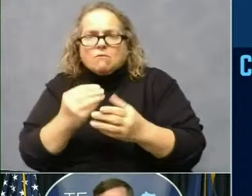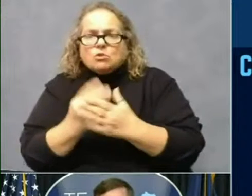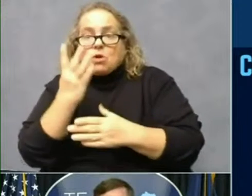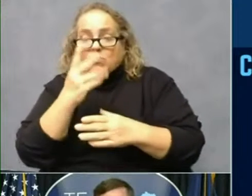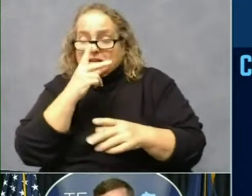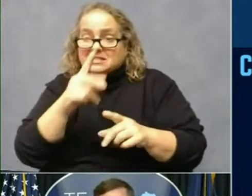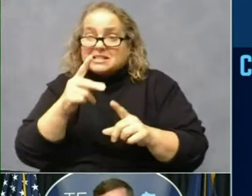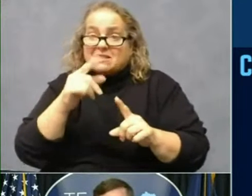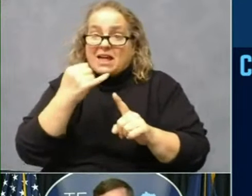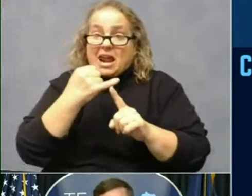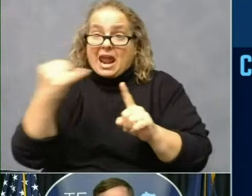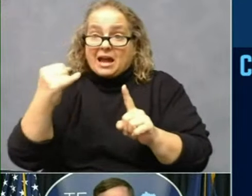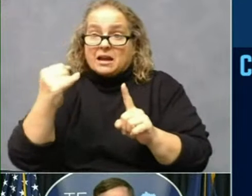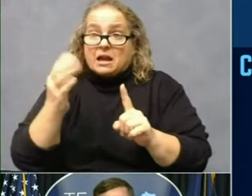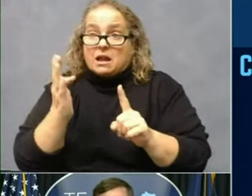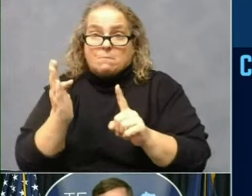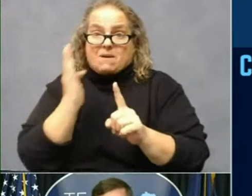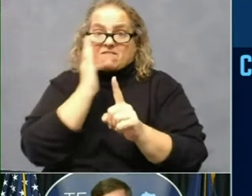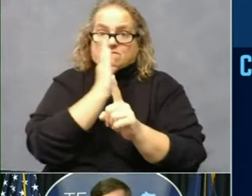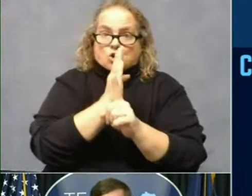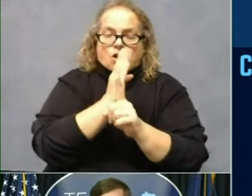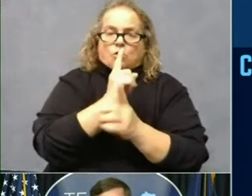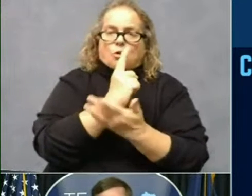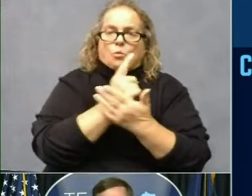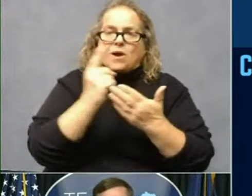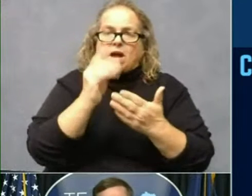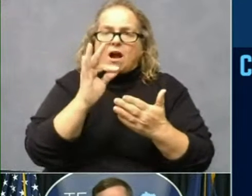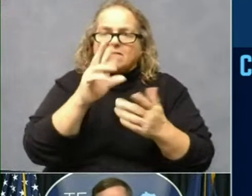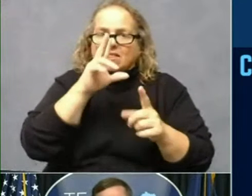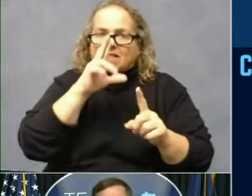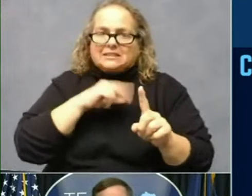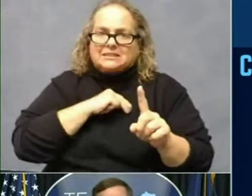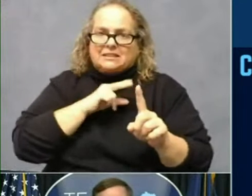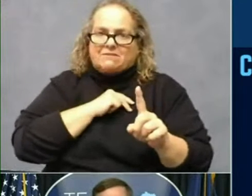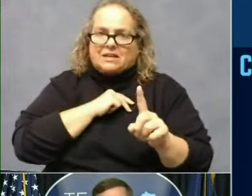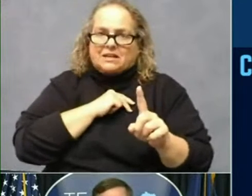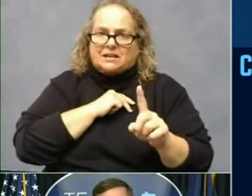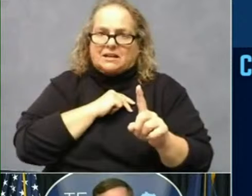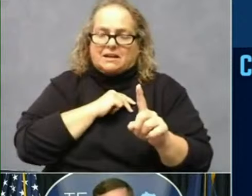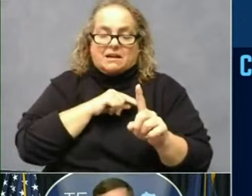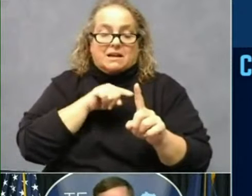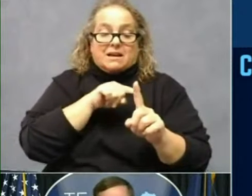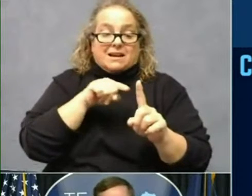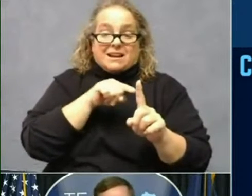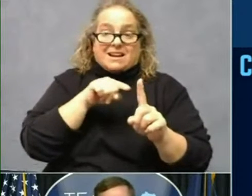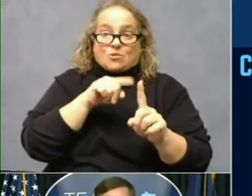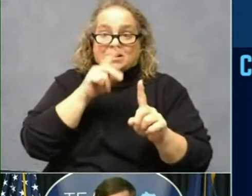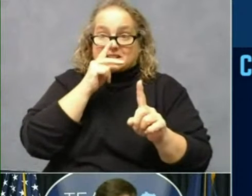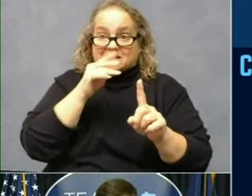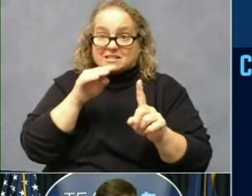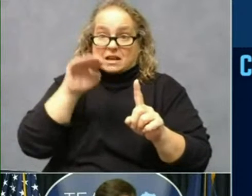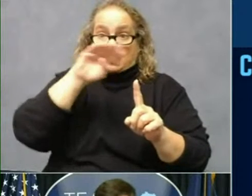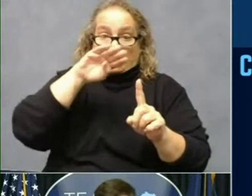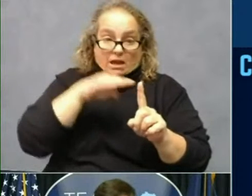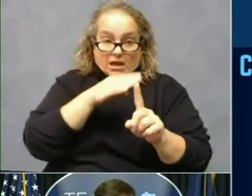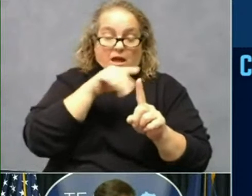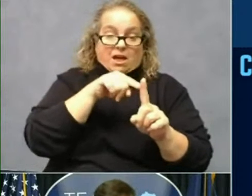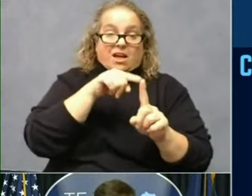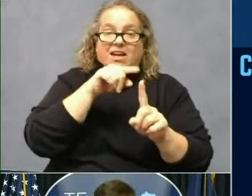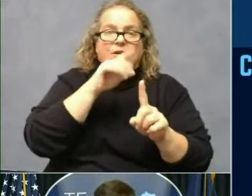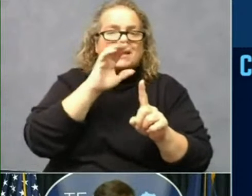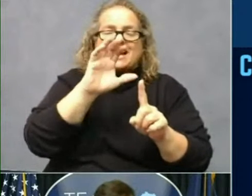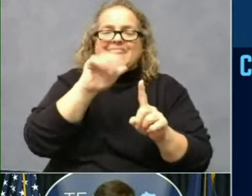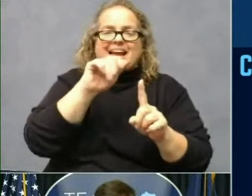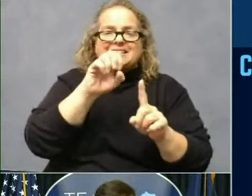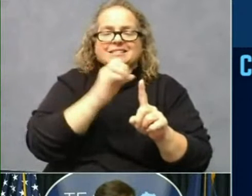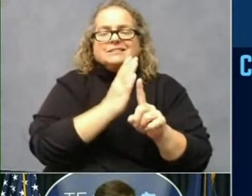week of Thanksgiving. And we certainly believe some of its cases were pushed to last week because of some labs being closed for multiple